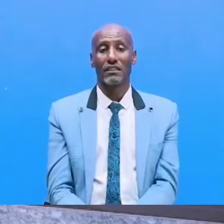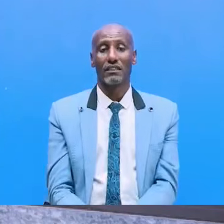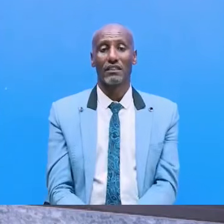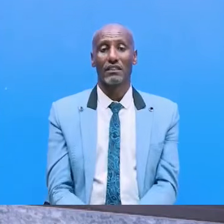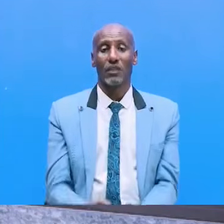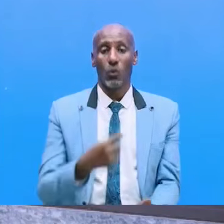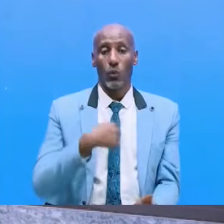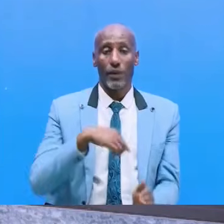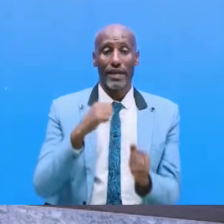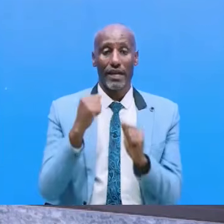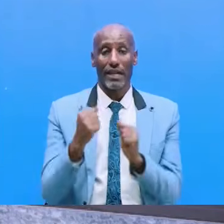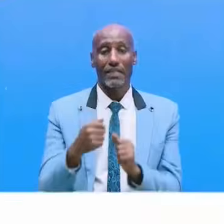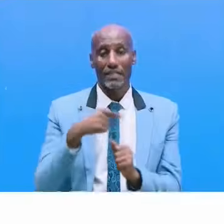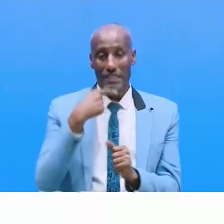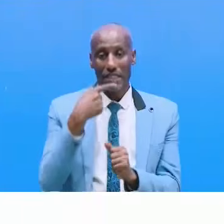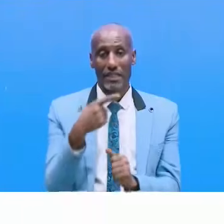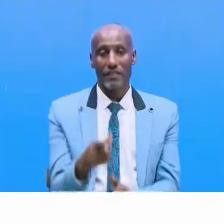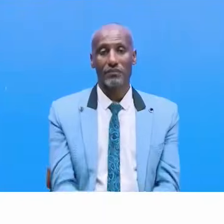say